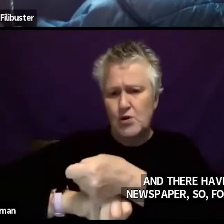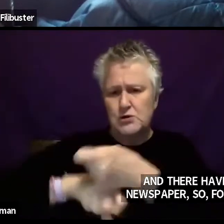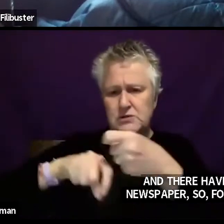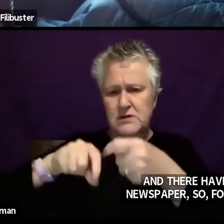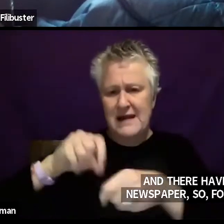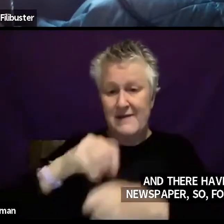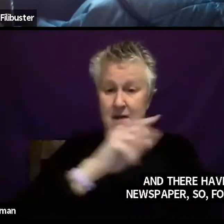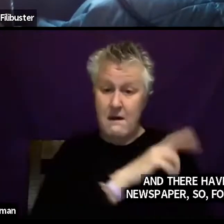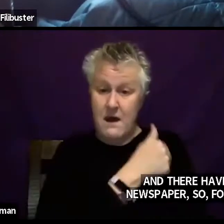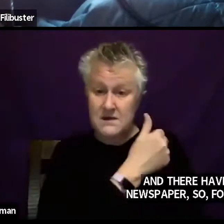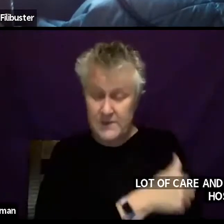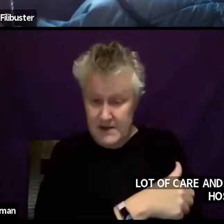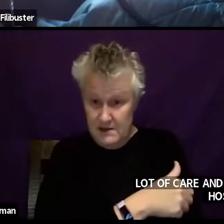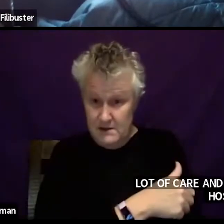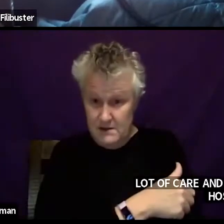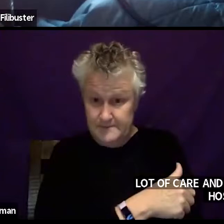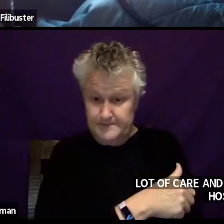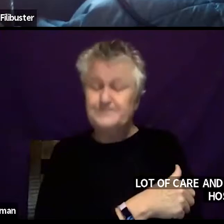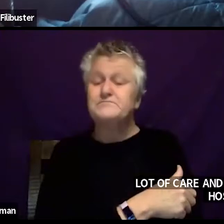in him